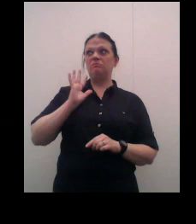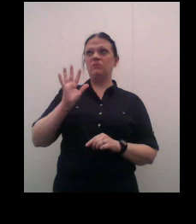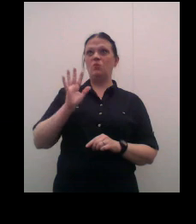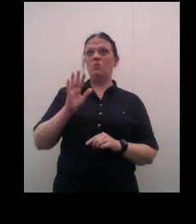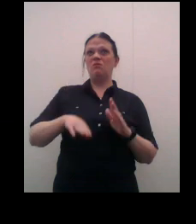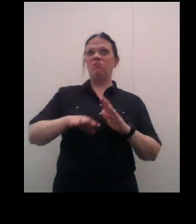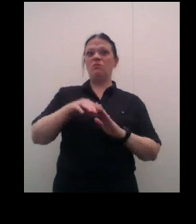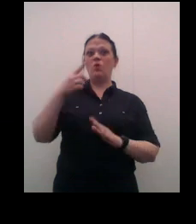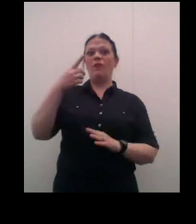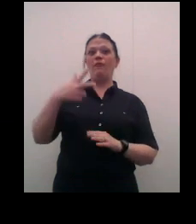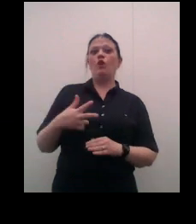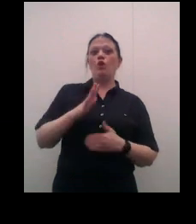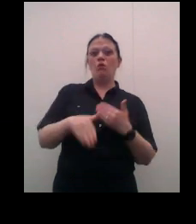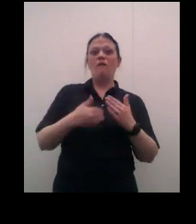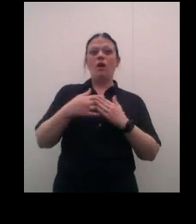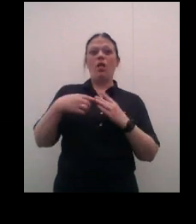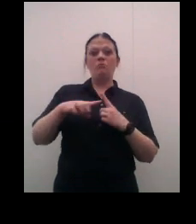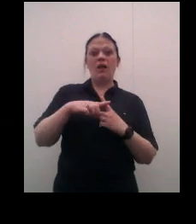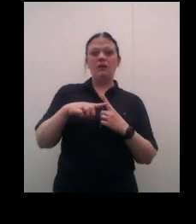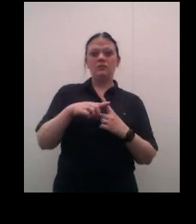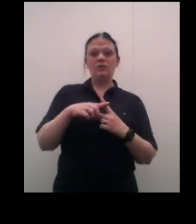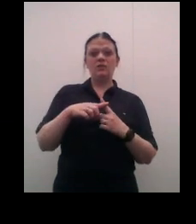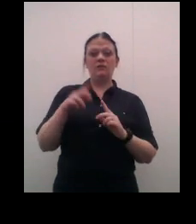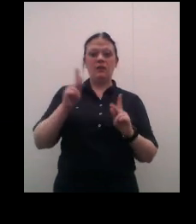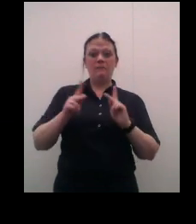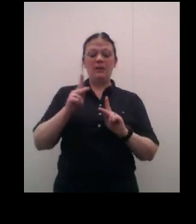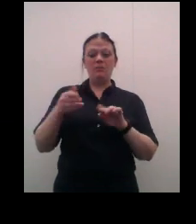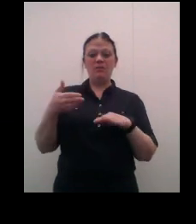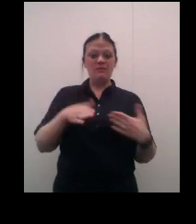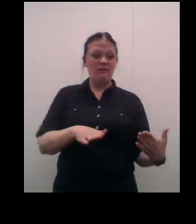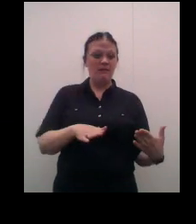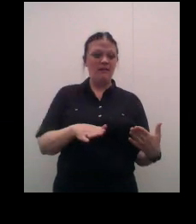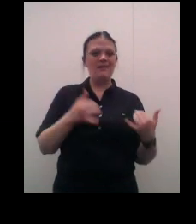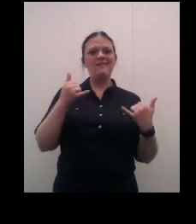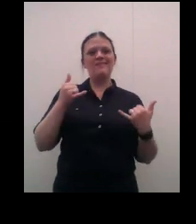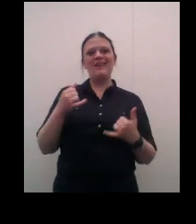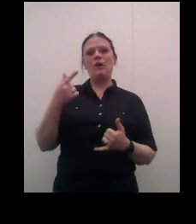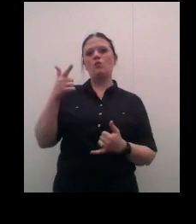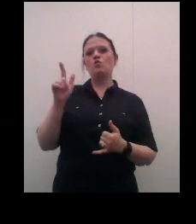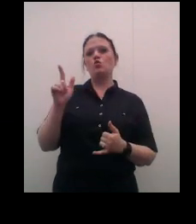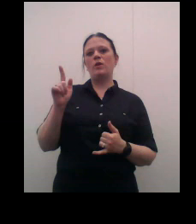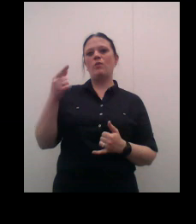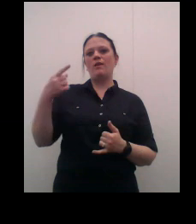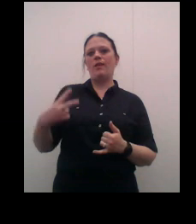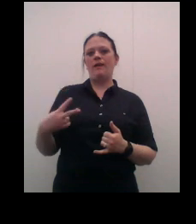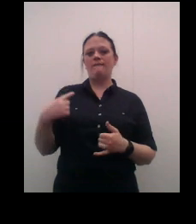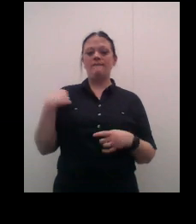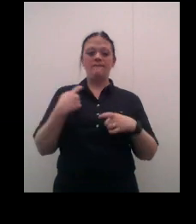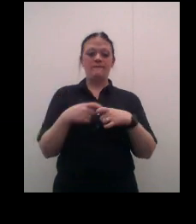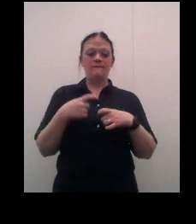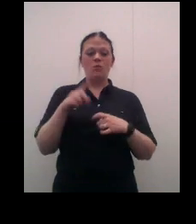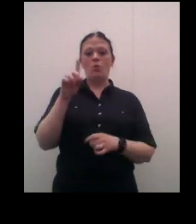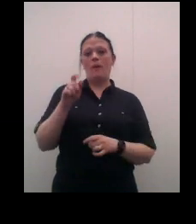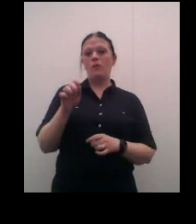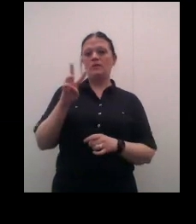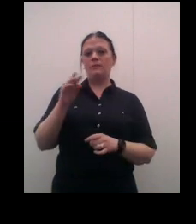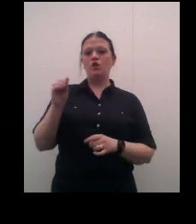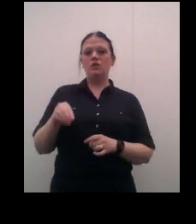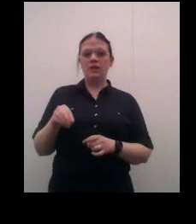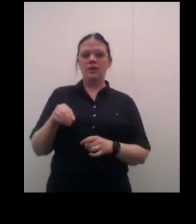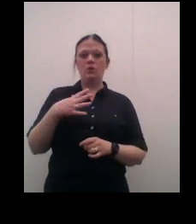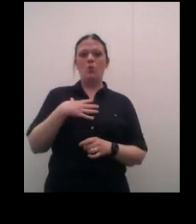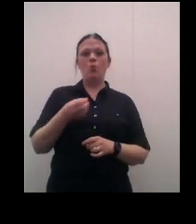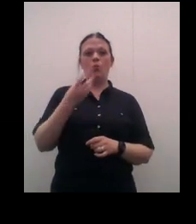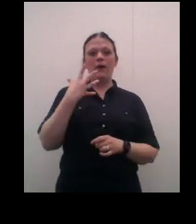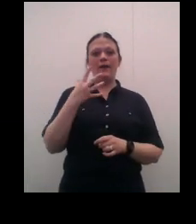of all cases of individuals who had died. It's down to 21.5%. Latinos make up 1.6%. Whites